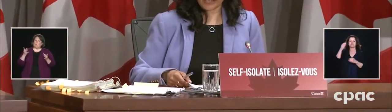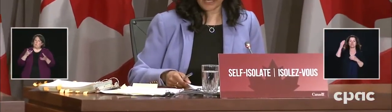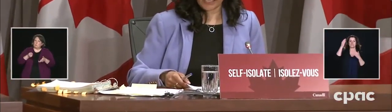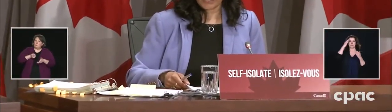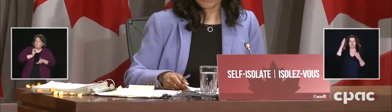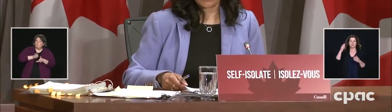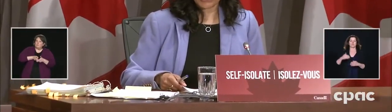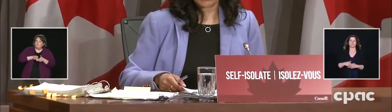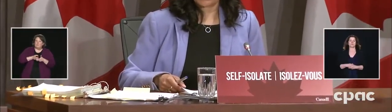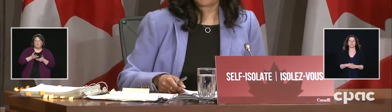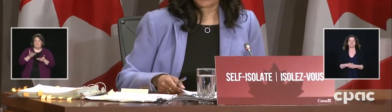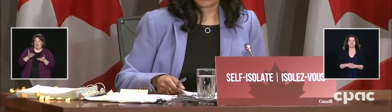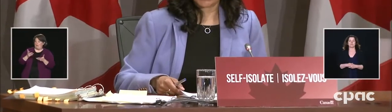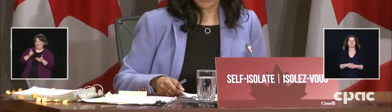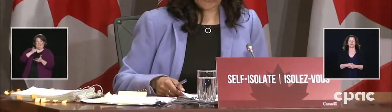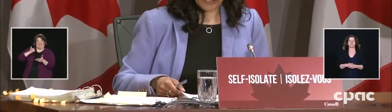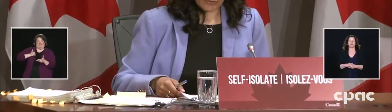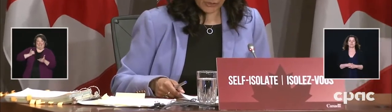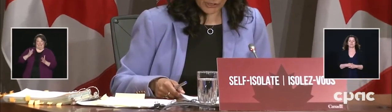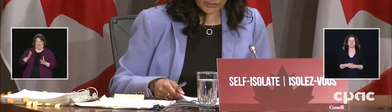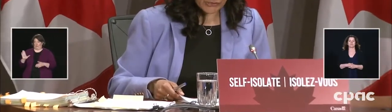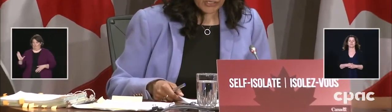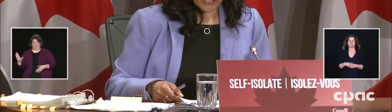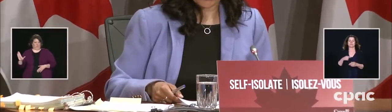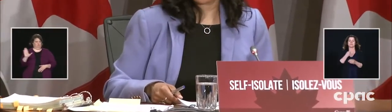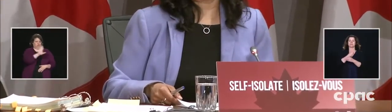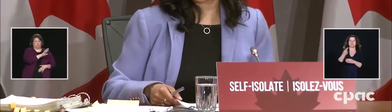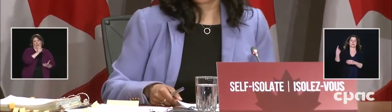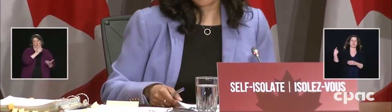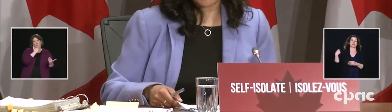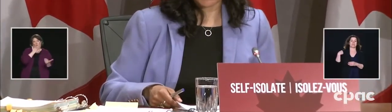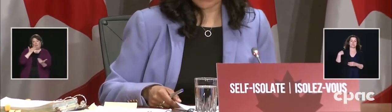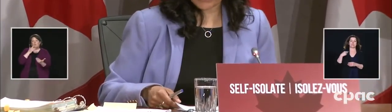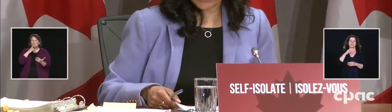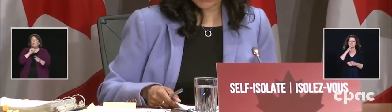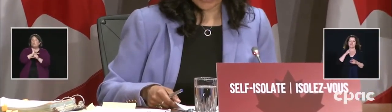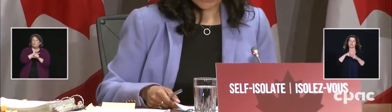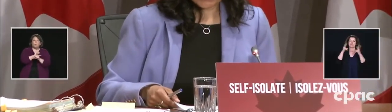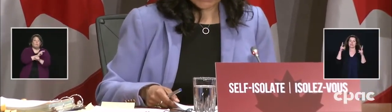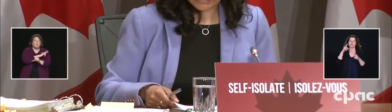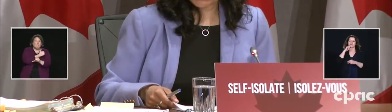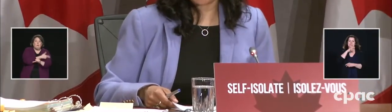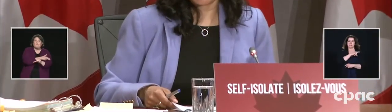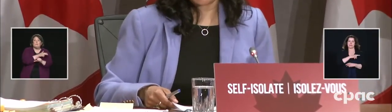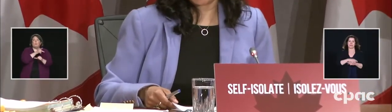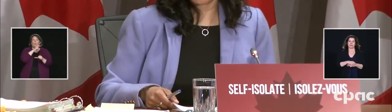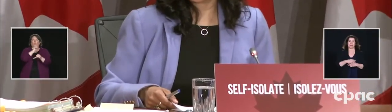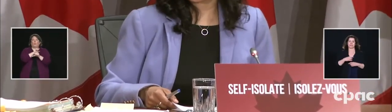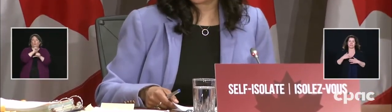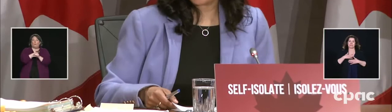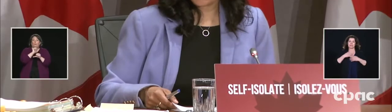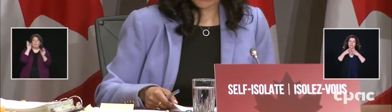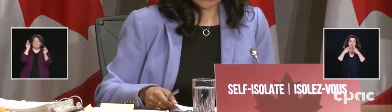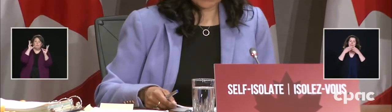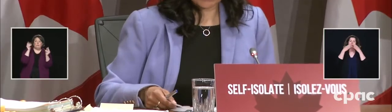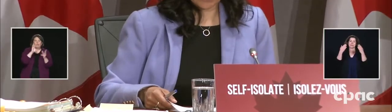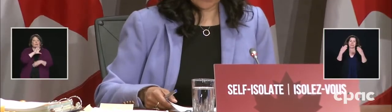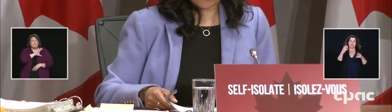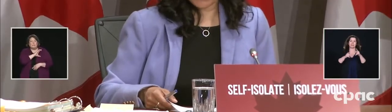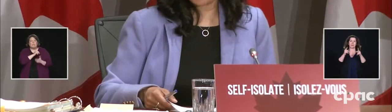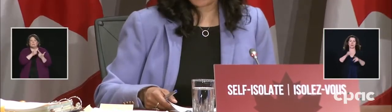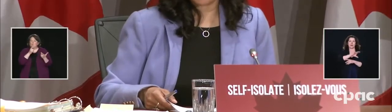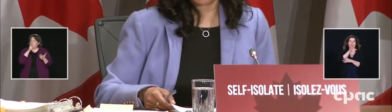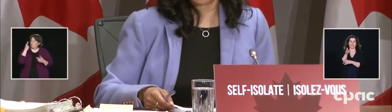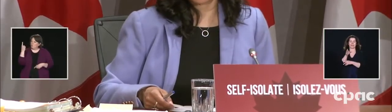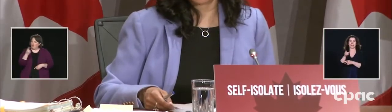the country, especially our frontline healthcare workers who have risen to the challenge, continually placing the interests